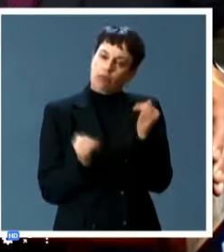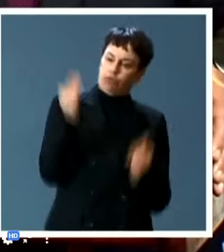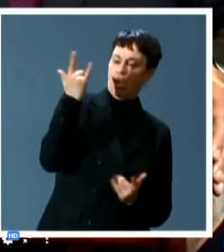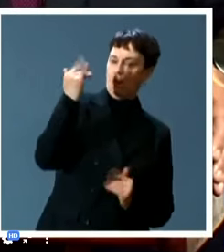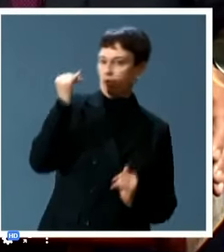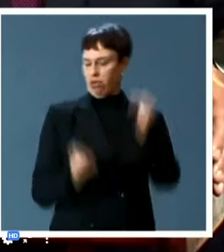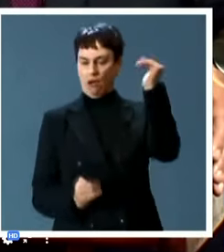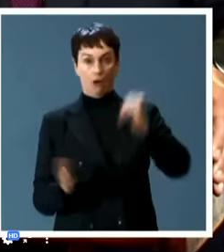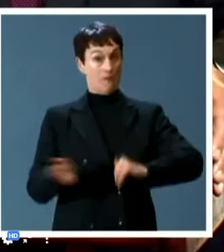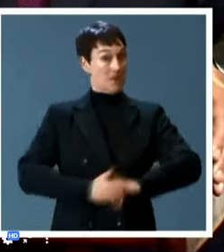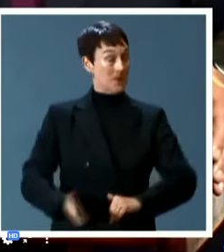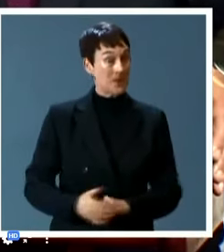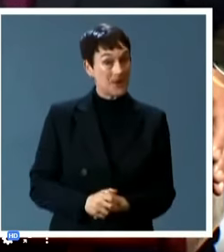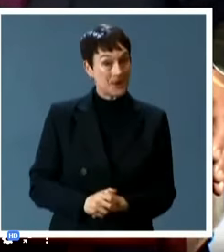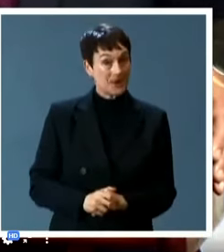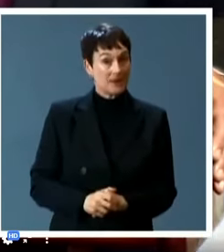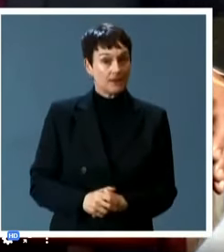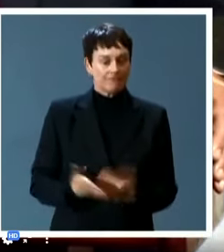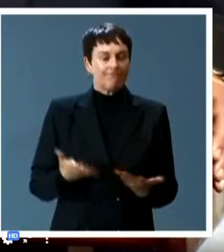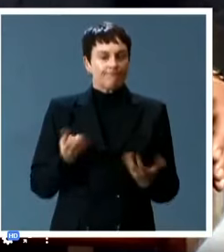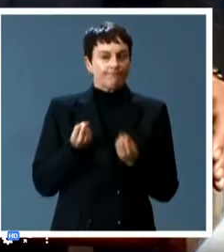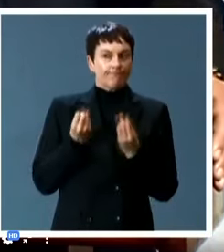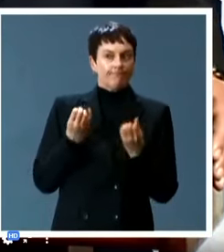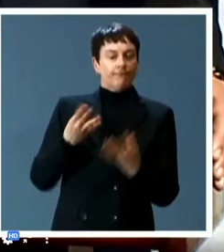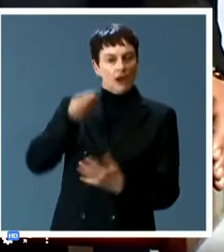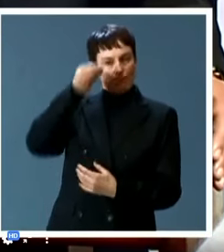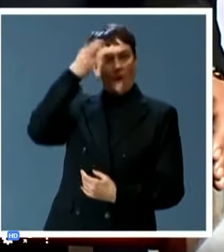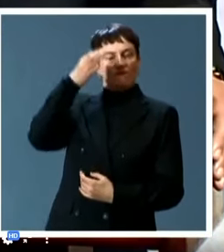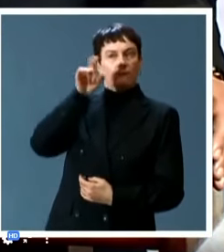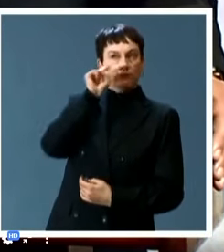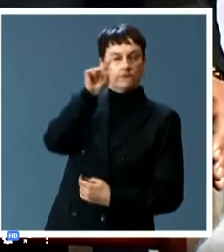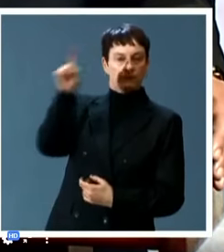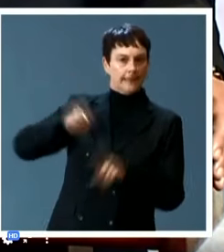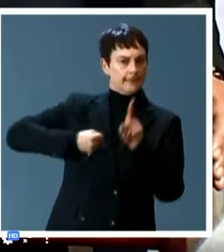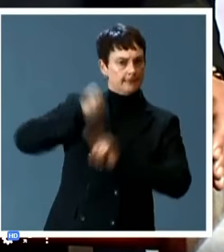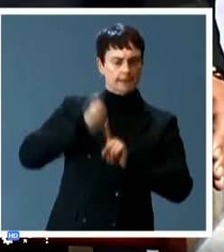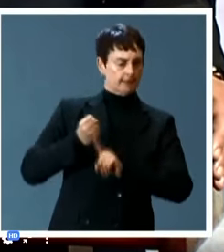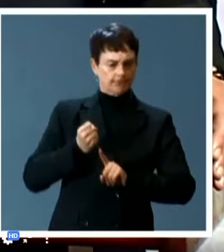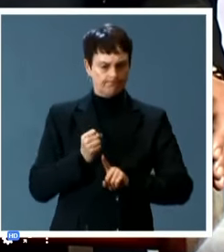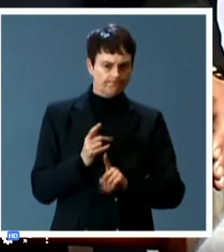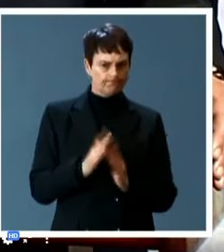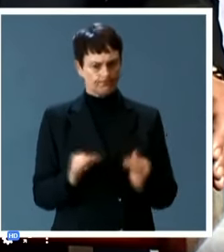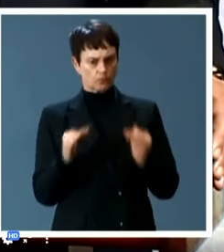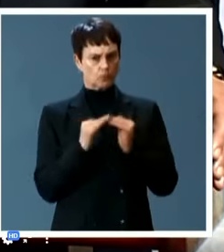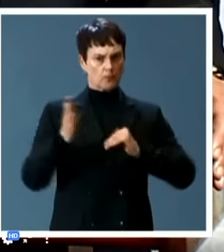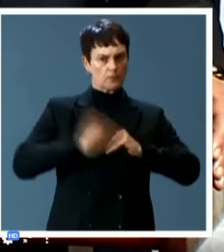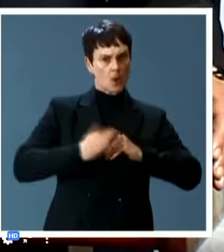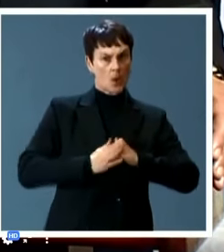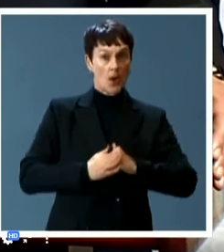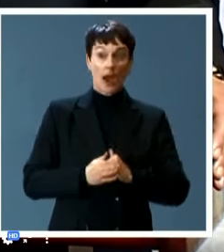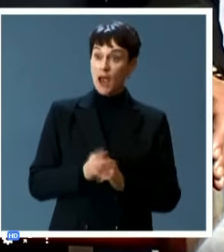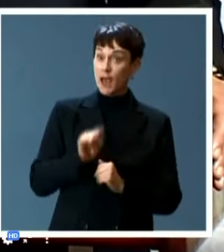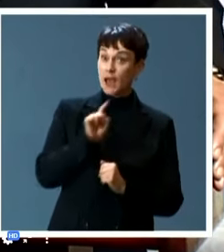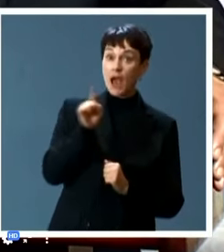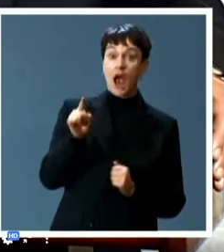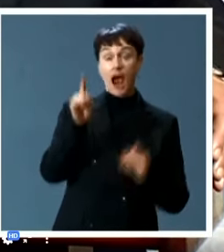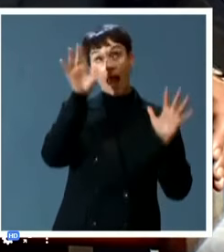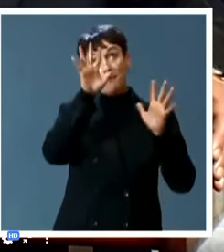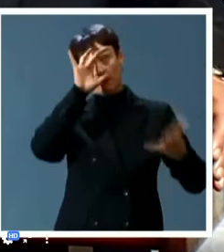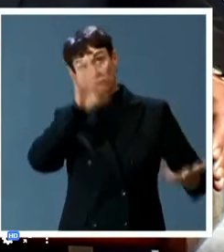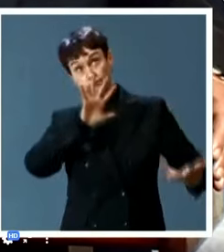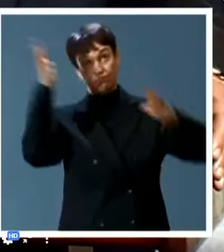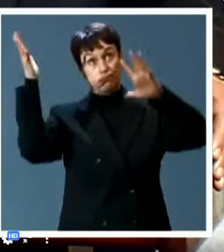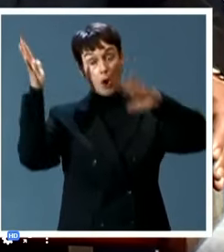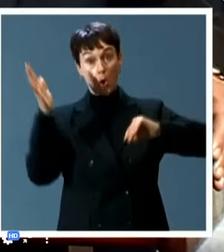protesters are on the front lines of the fight against inequality. The countries that are most affected by climate disruption did the least